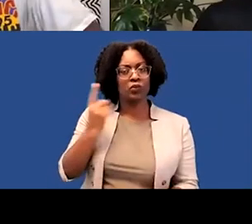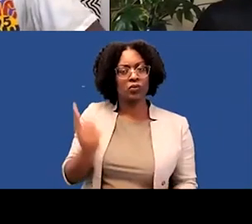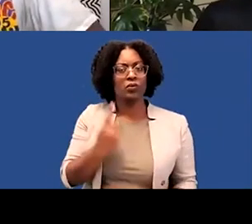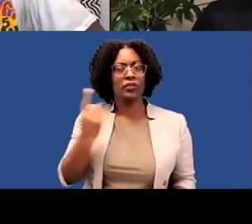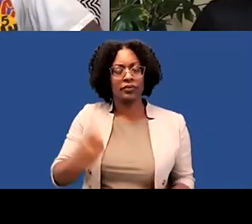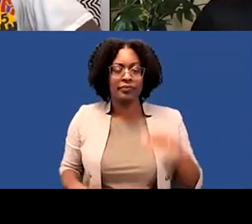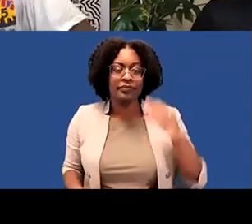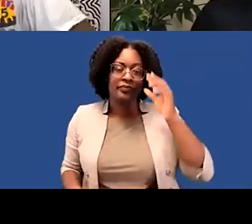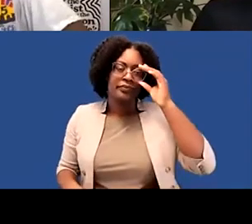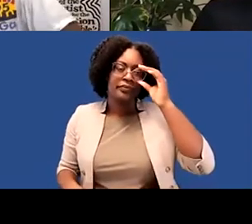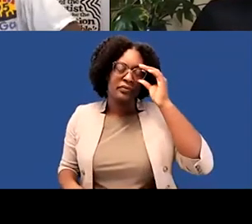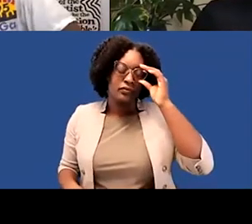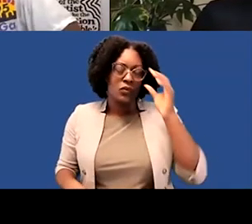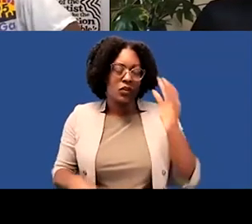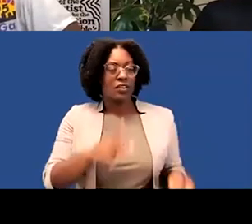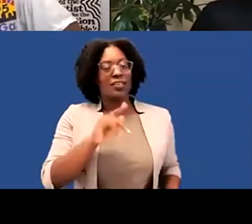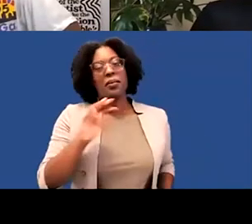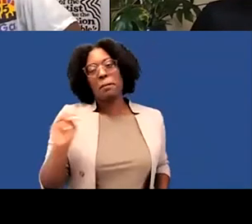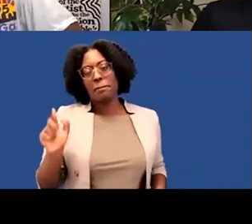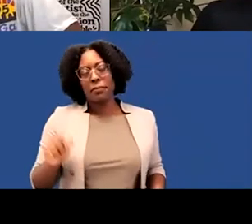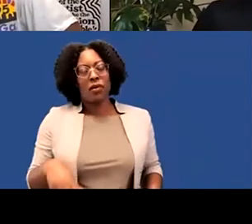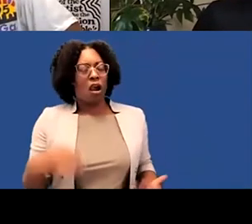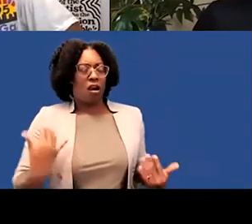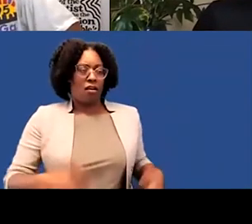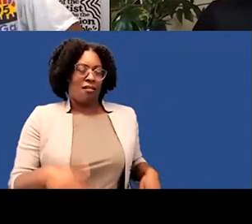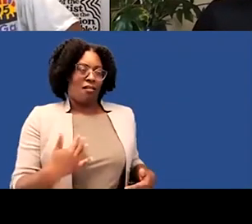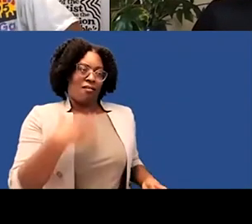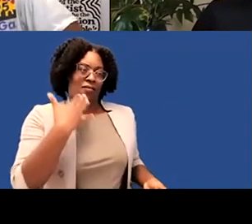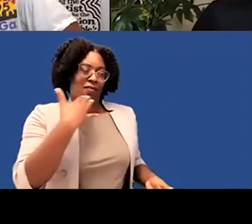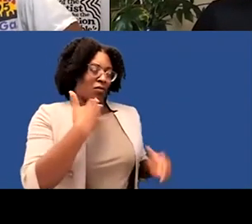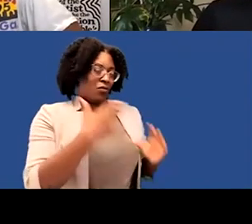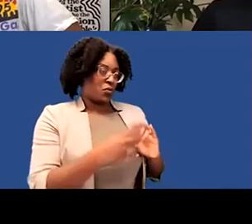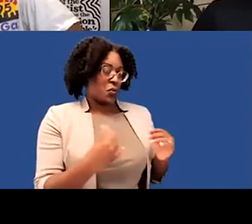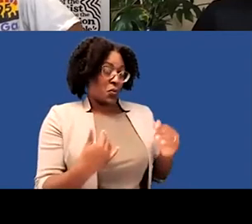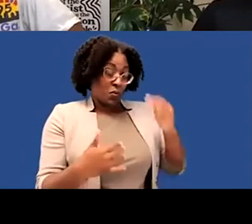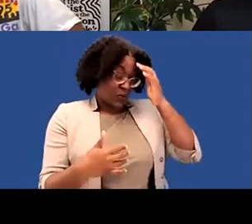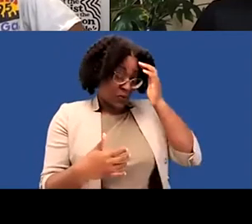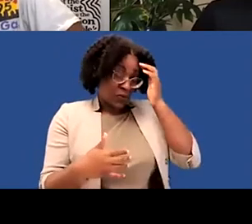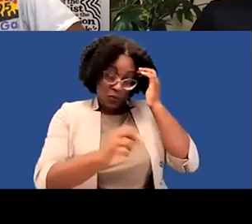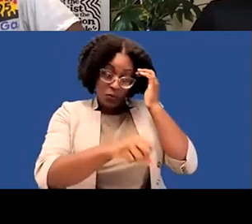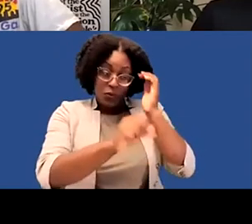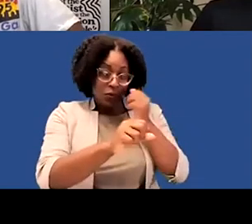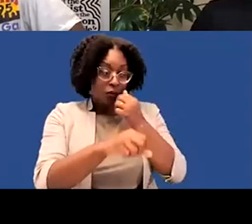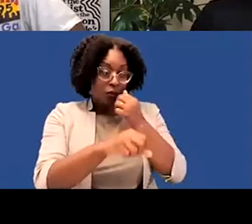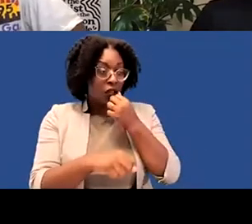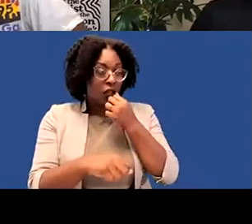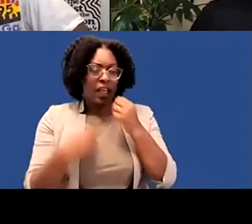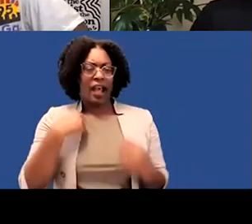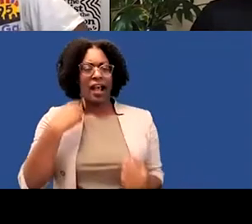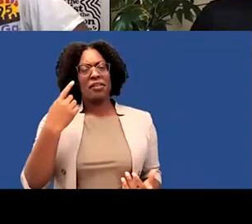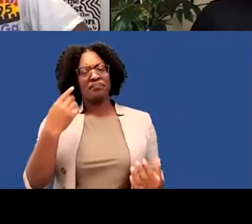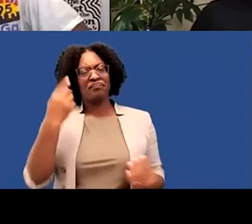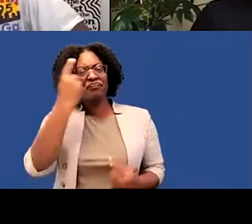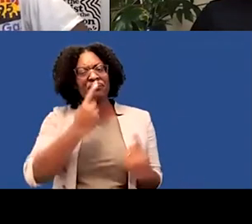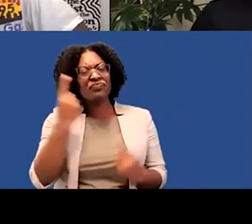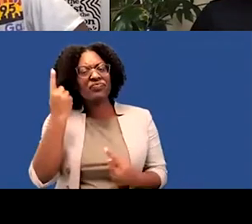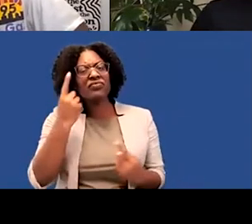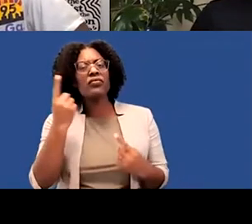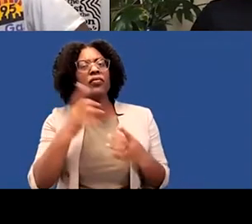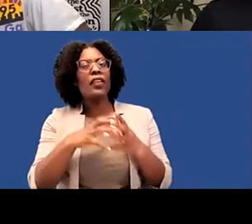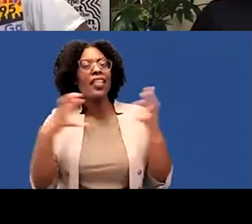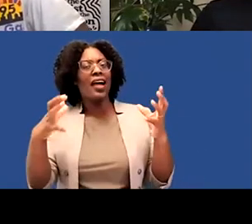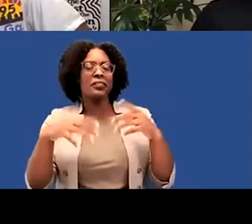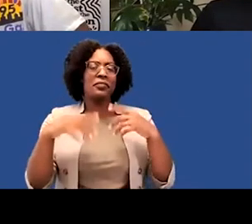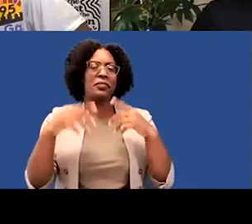Ooh, yes. I have so many words in my head, and for the sake of brevity,